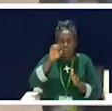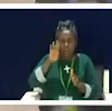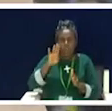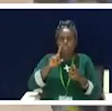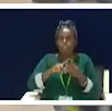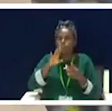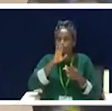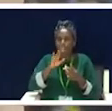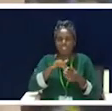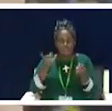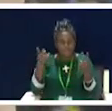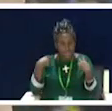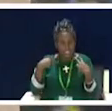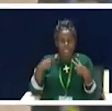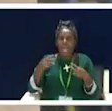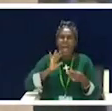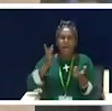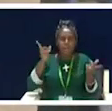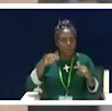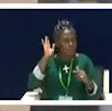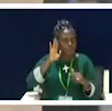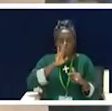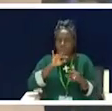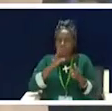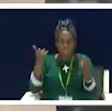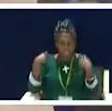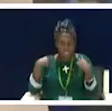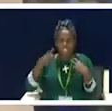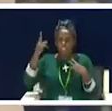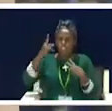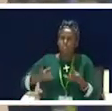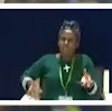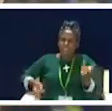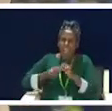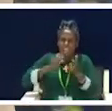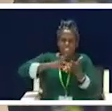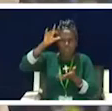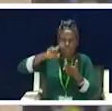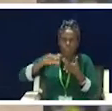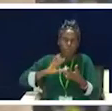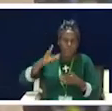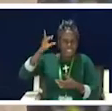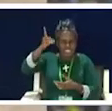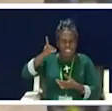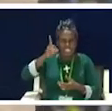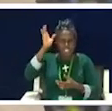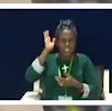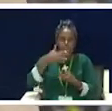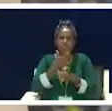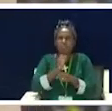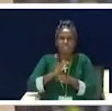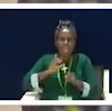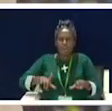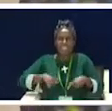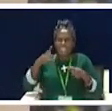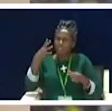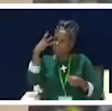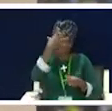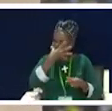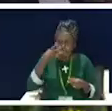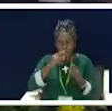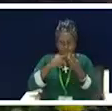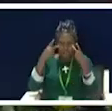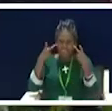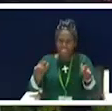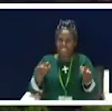in vain. You will add color to our destiny. You will make our life beautiful to behold. In the name